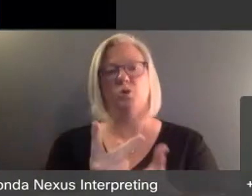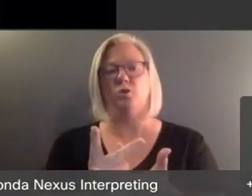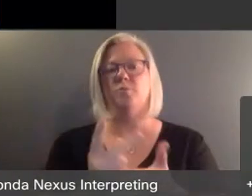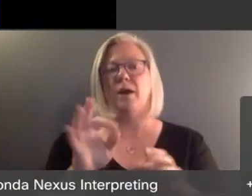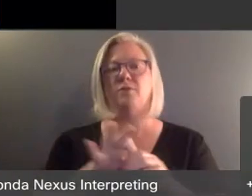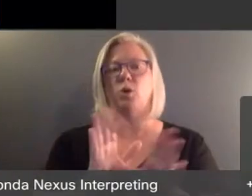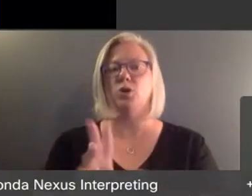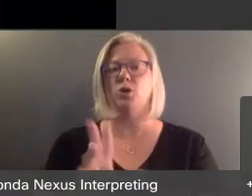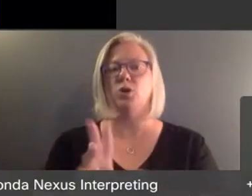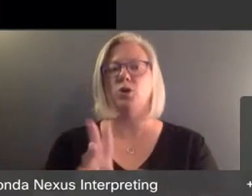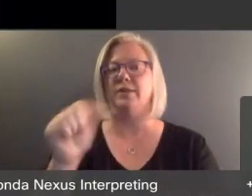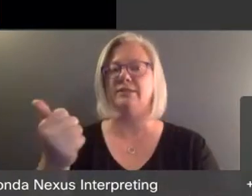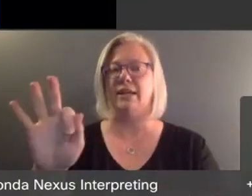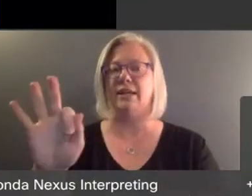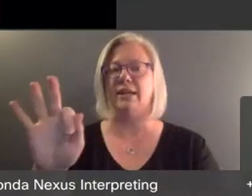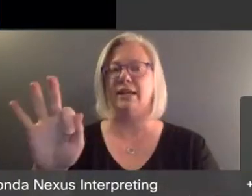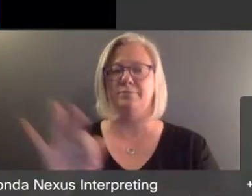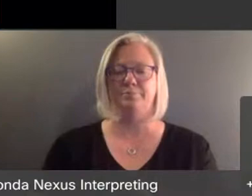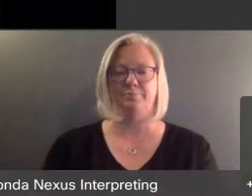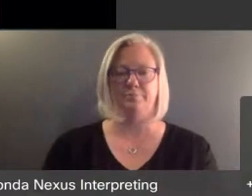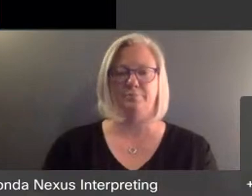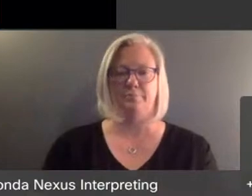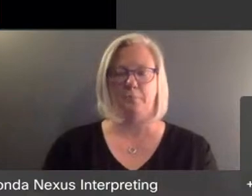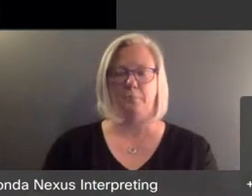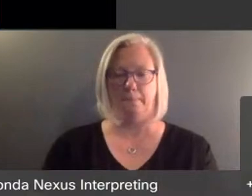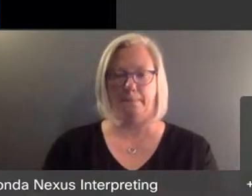in 2019.